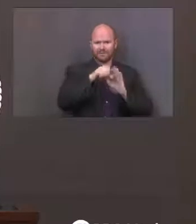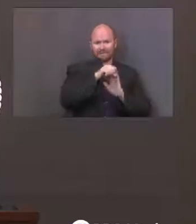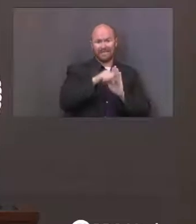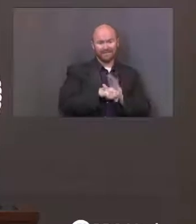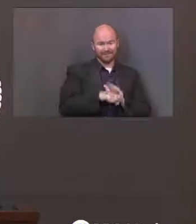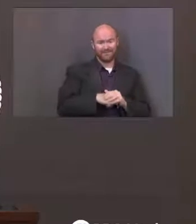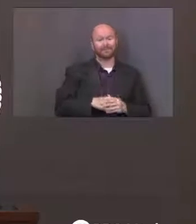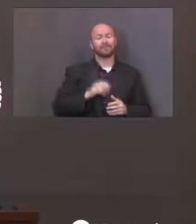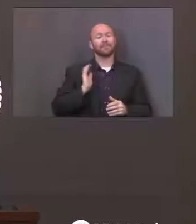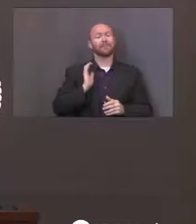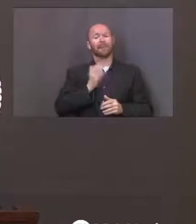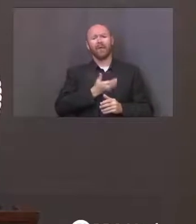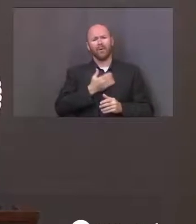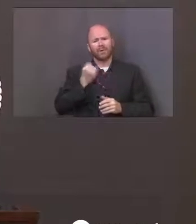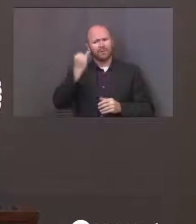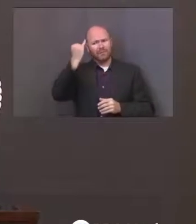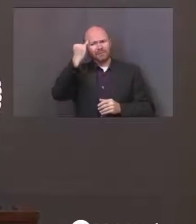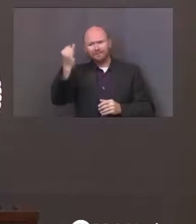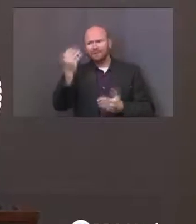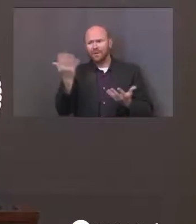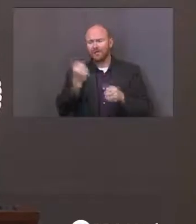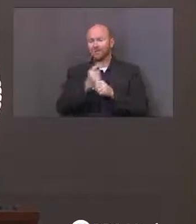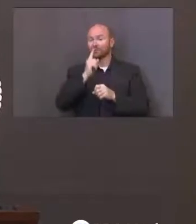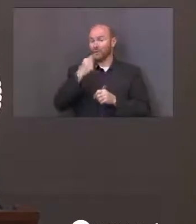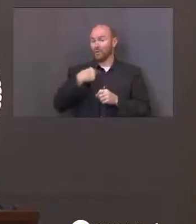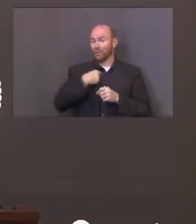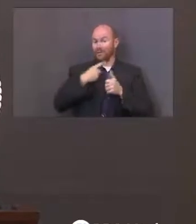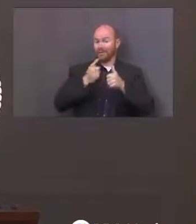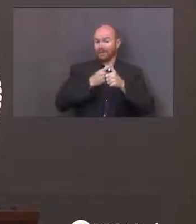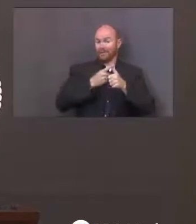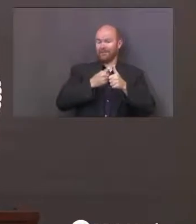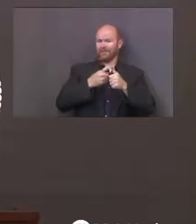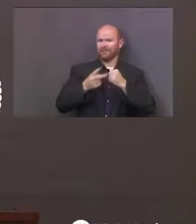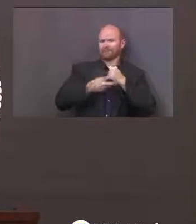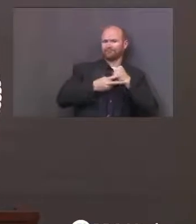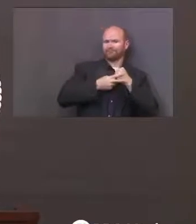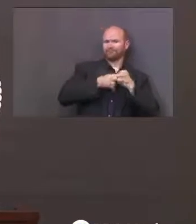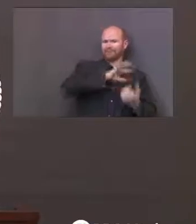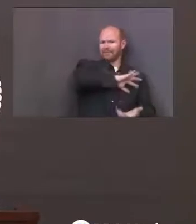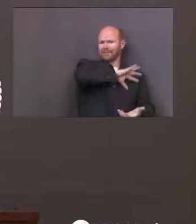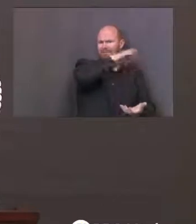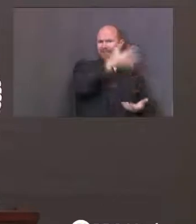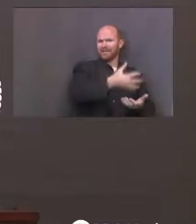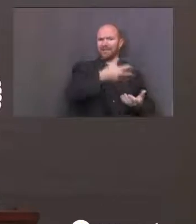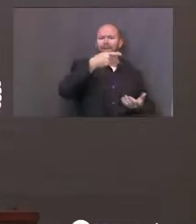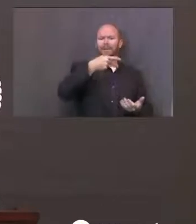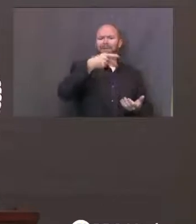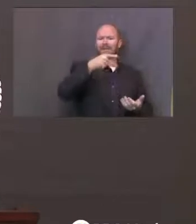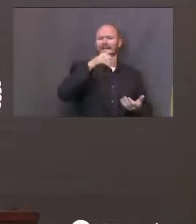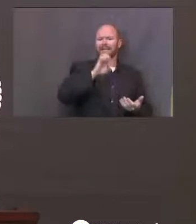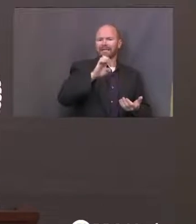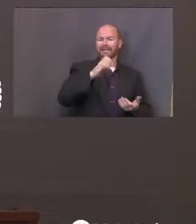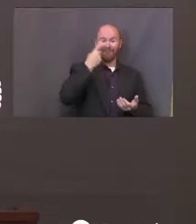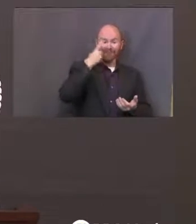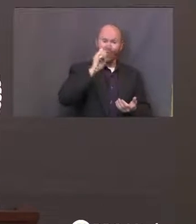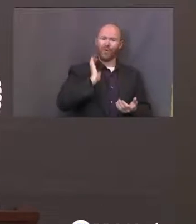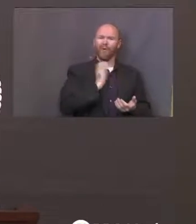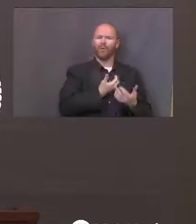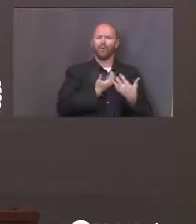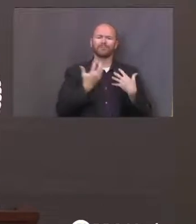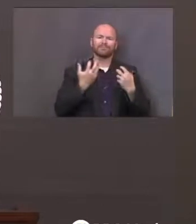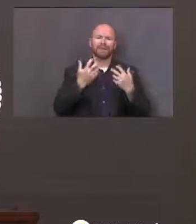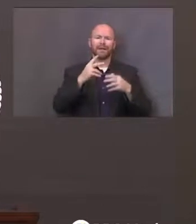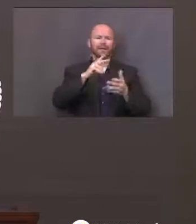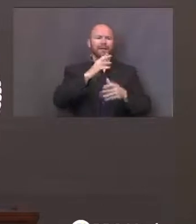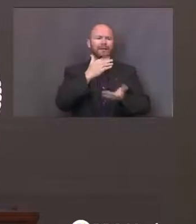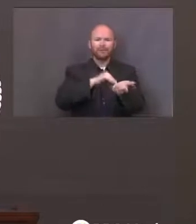there was to make sure that we met the PPE, the personal protective equipment needs, particularly of our medical community. They